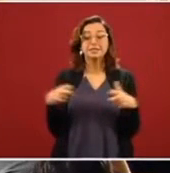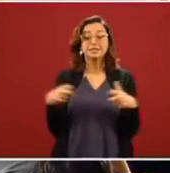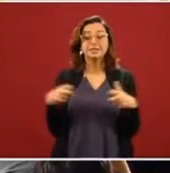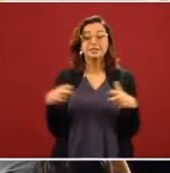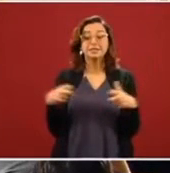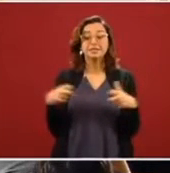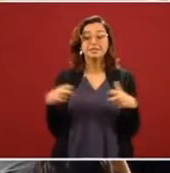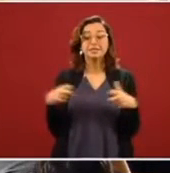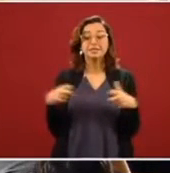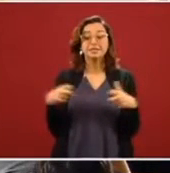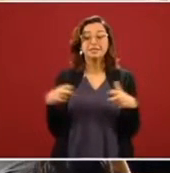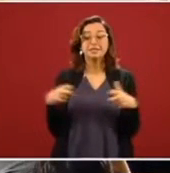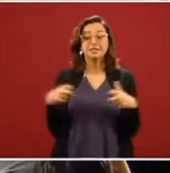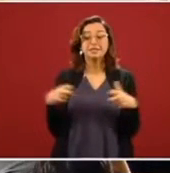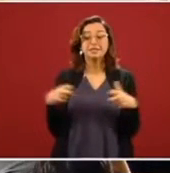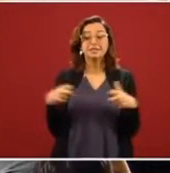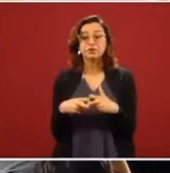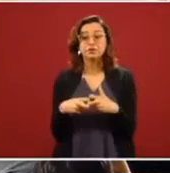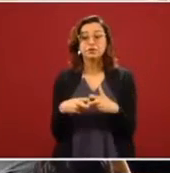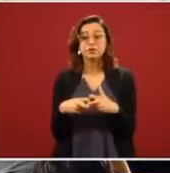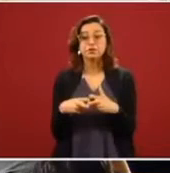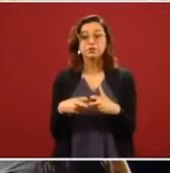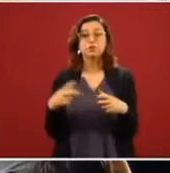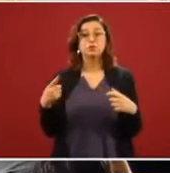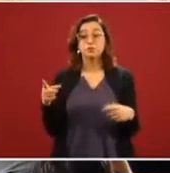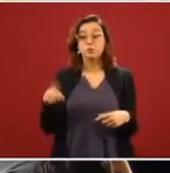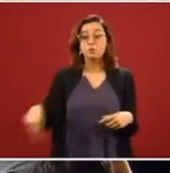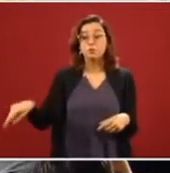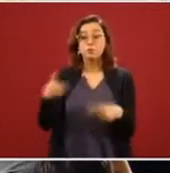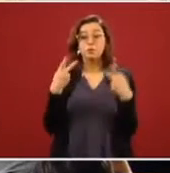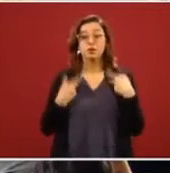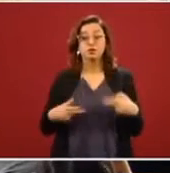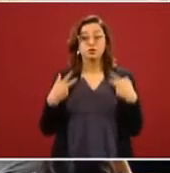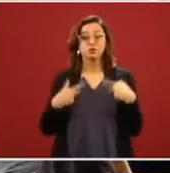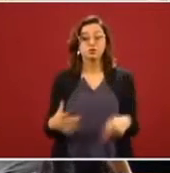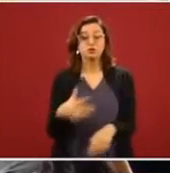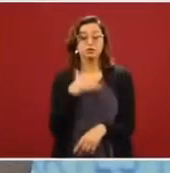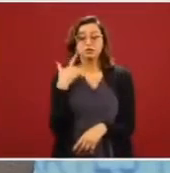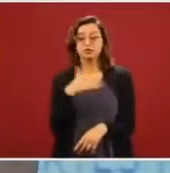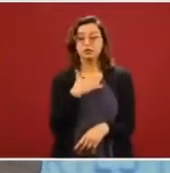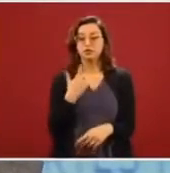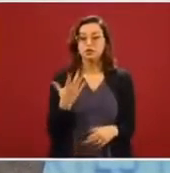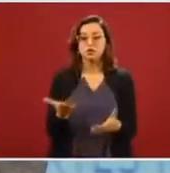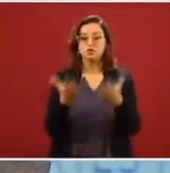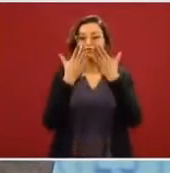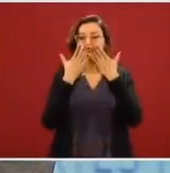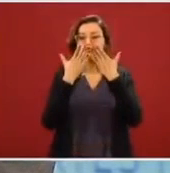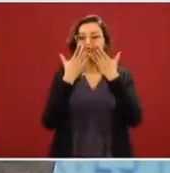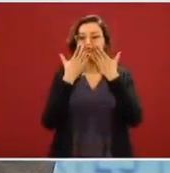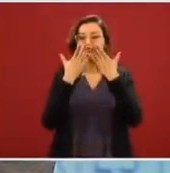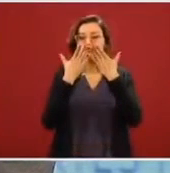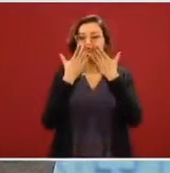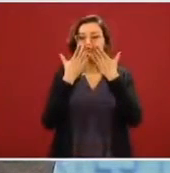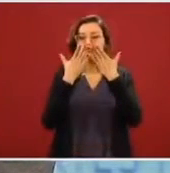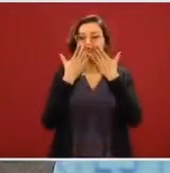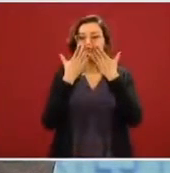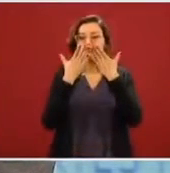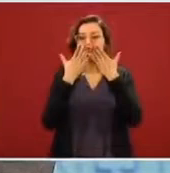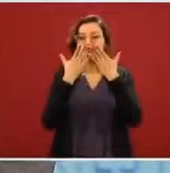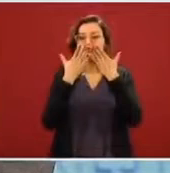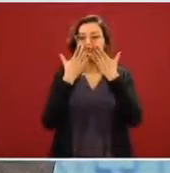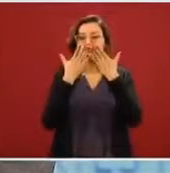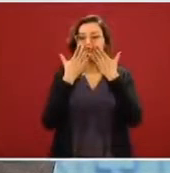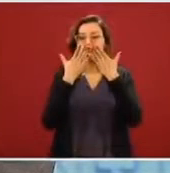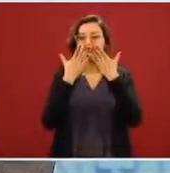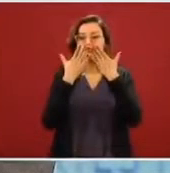the measure to which people pueden sentirse desamparadas, pueden sentirse begin to